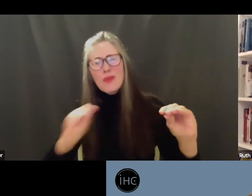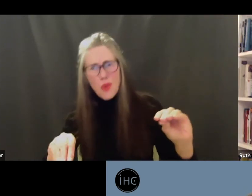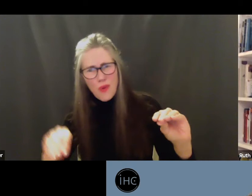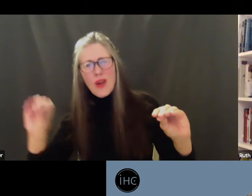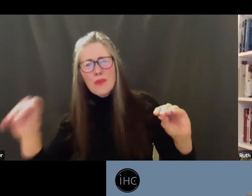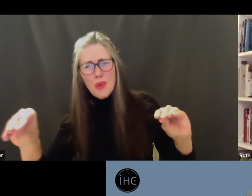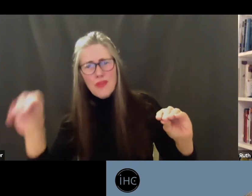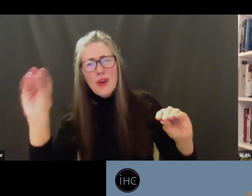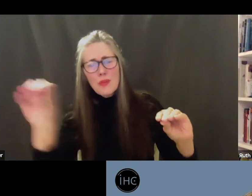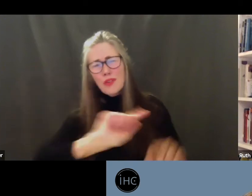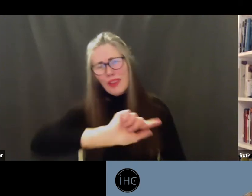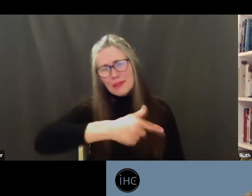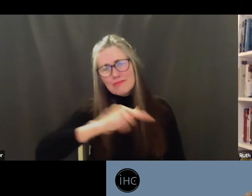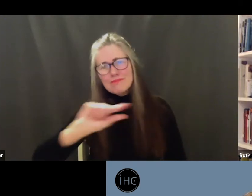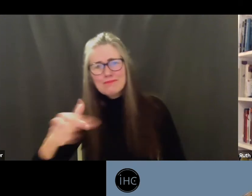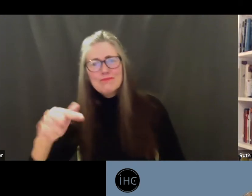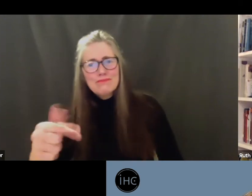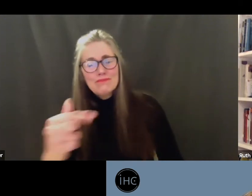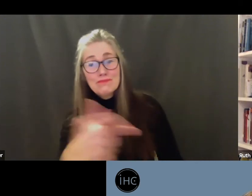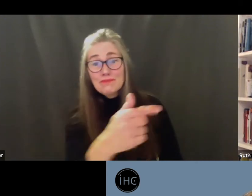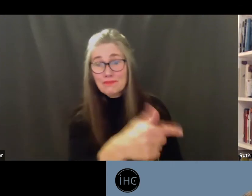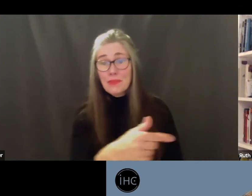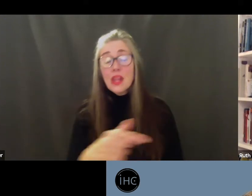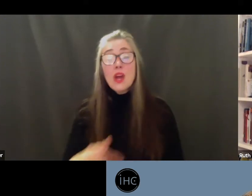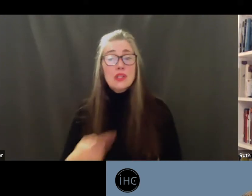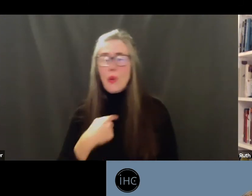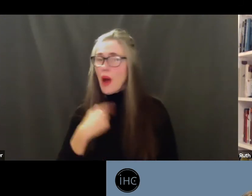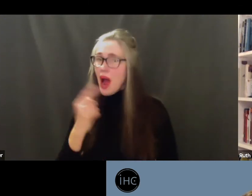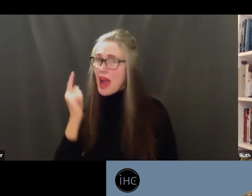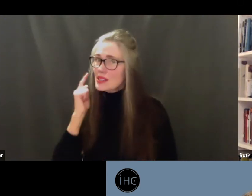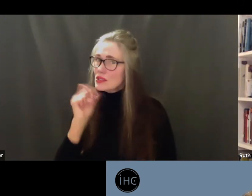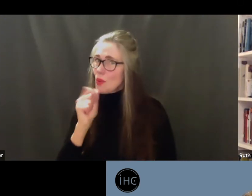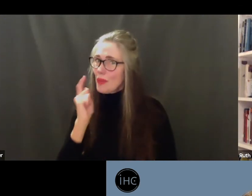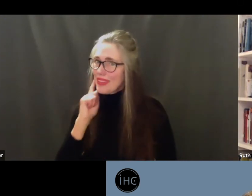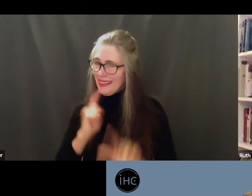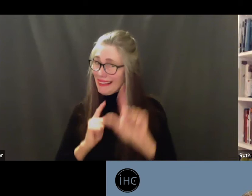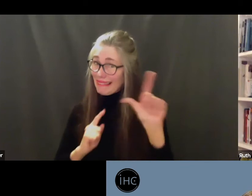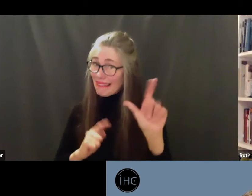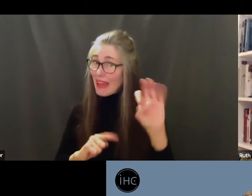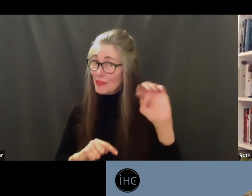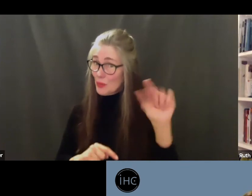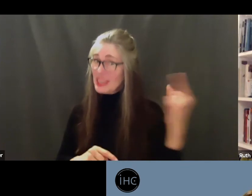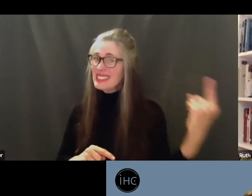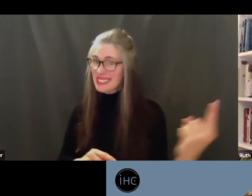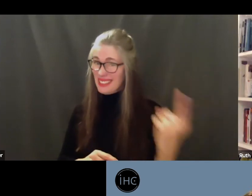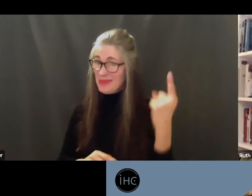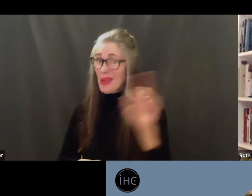it does not mean I don't think that left-wing authoritarians often take from the